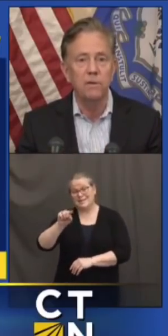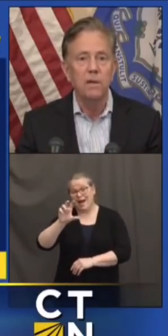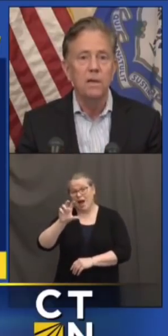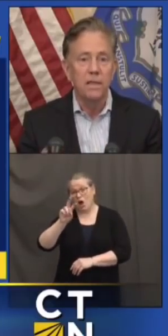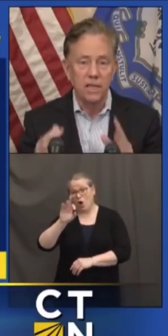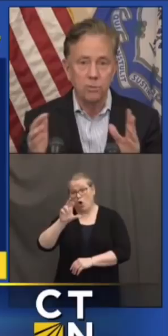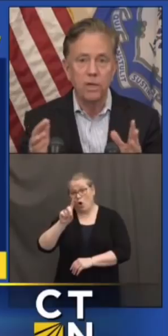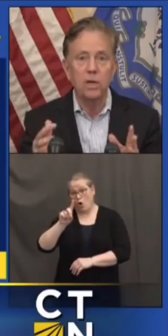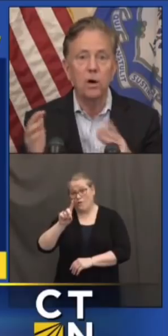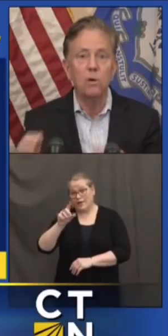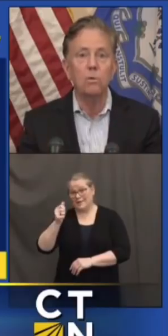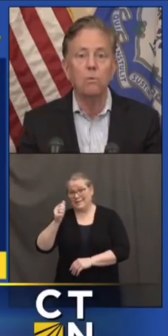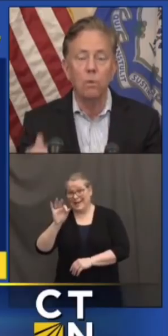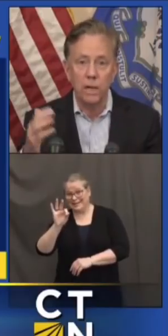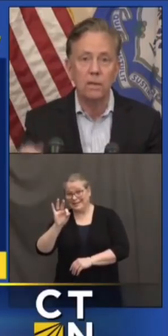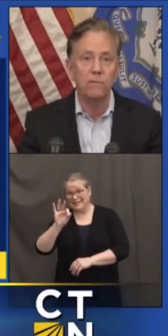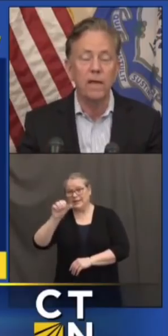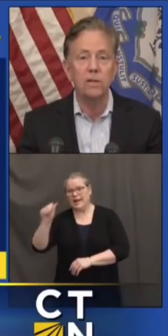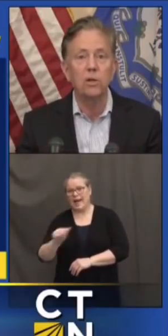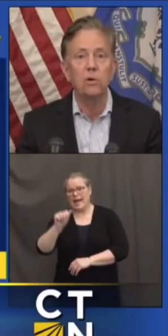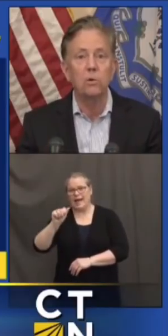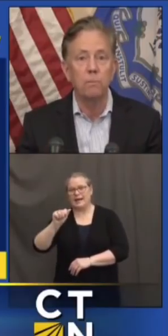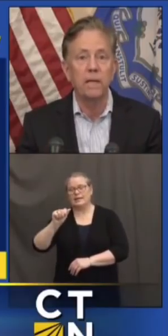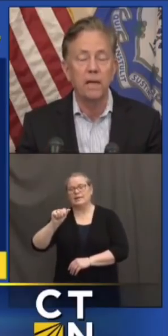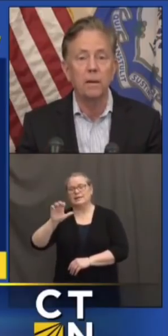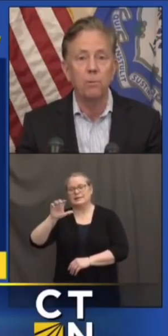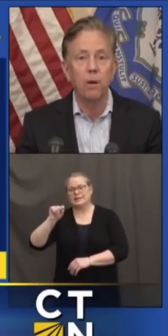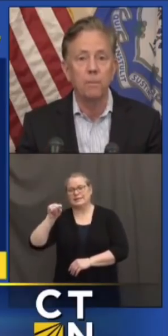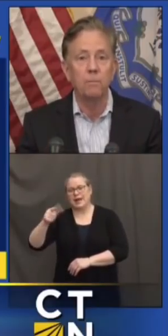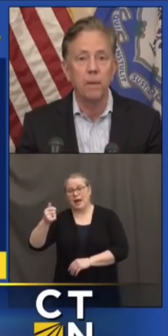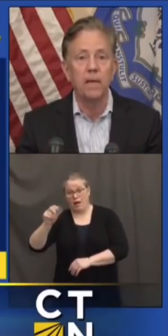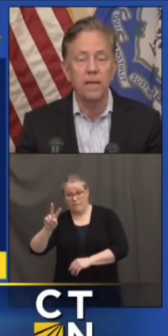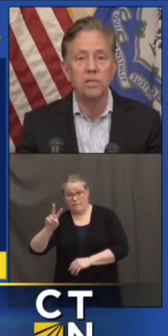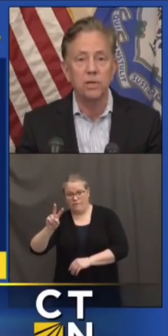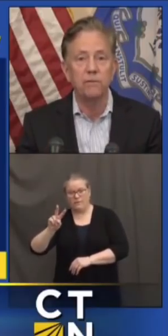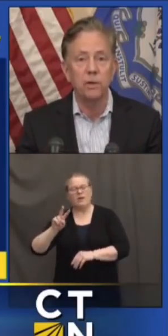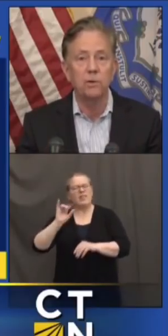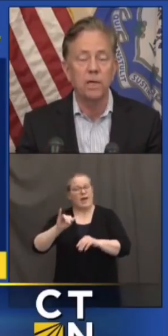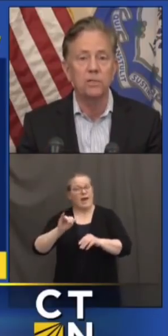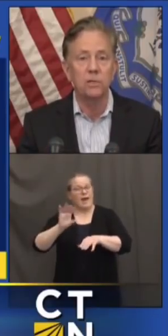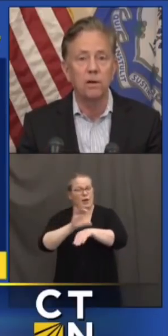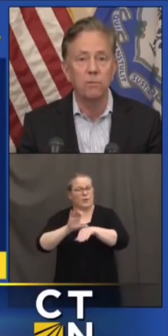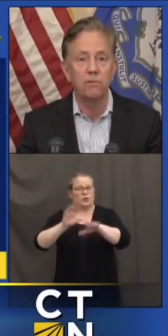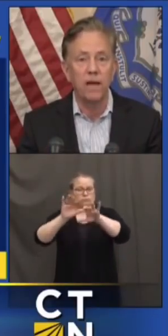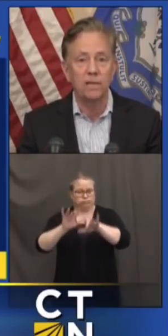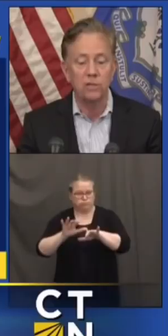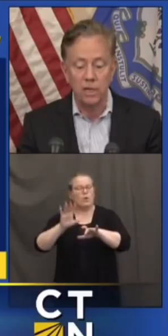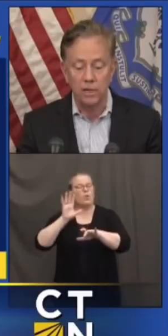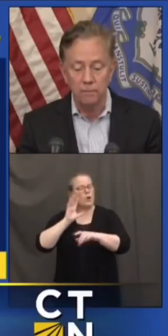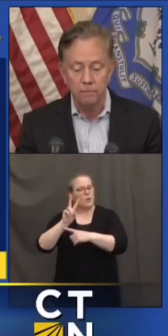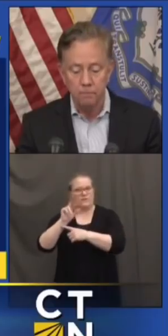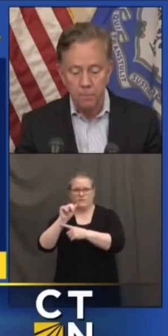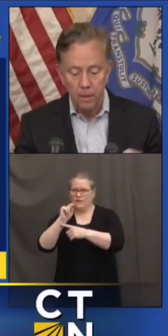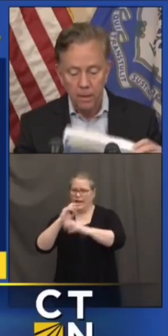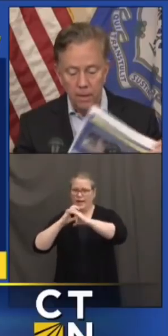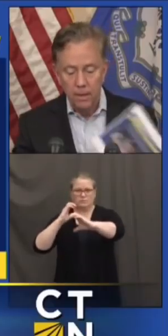dds.covid19@ct.gov. That's where you go. We'll get the van to you or make that appointment, make it easier for you to get your loved one